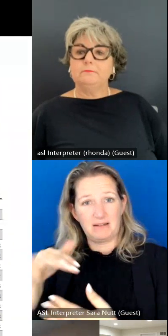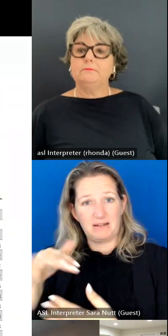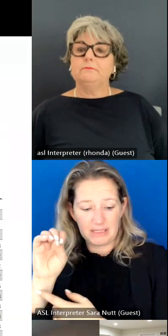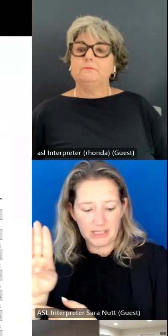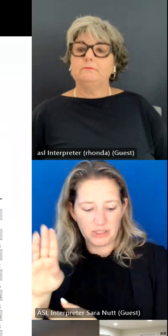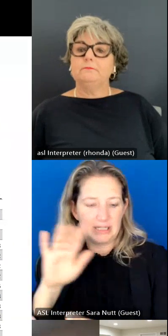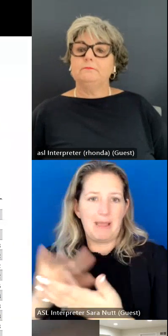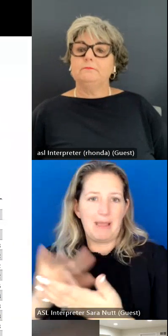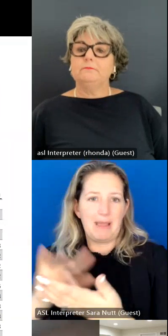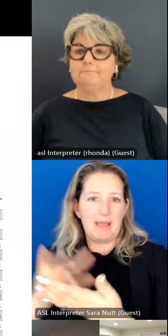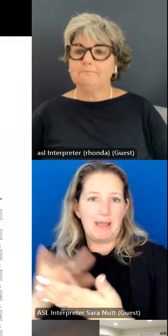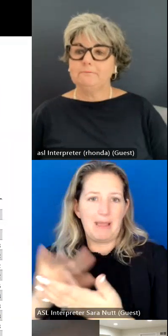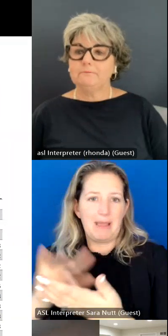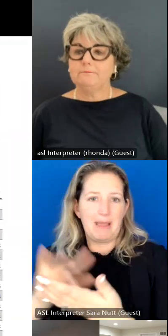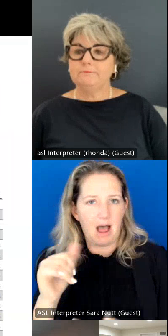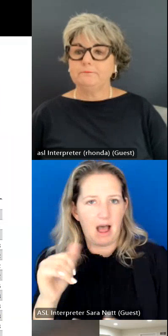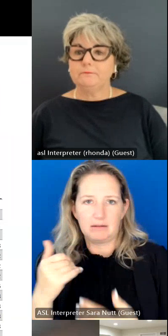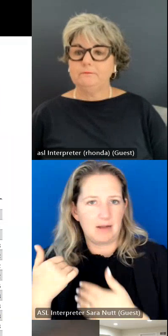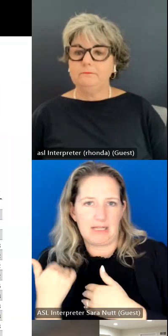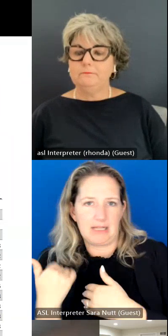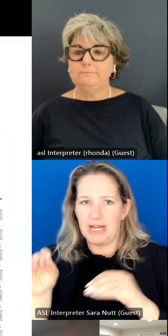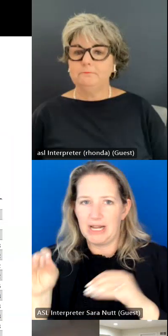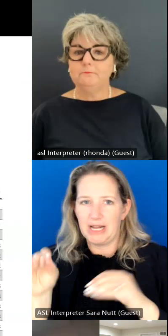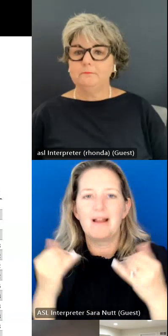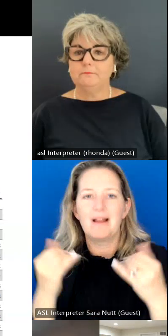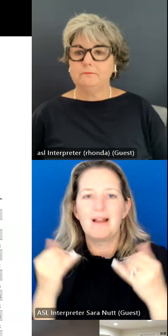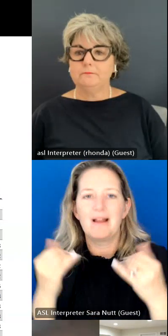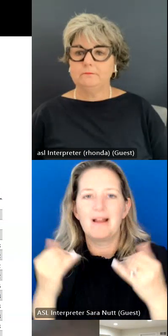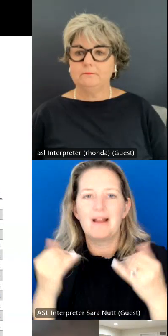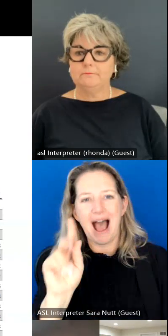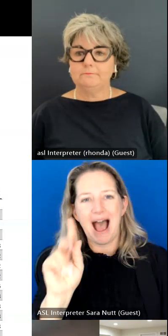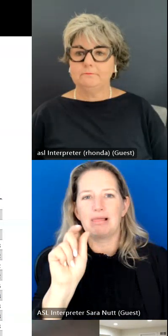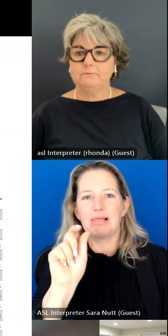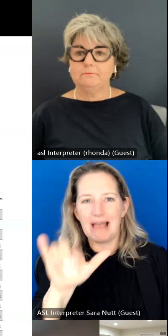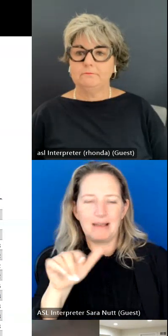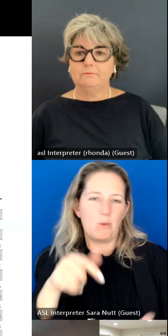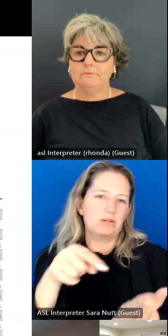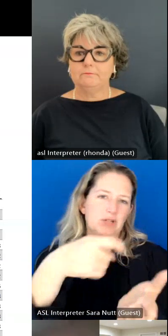it off. It's no longer an obligation, it's now an outlay or an expenditure.